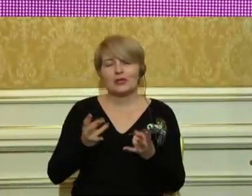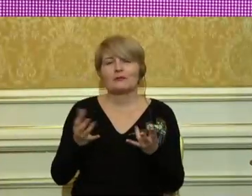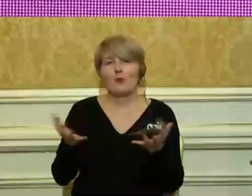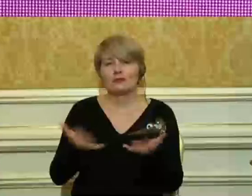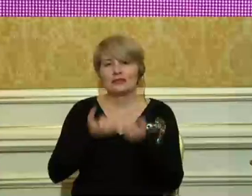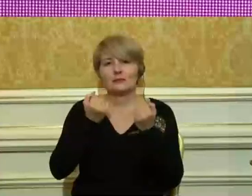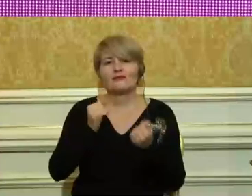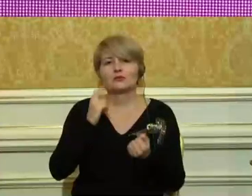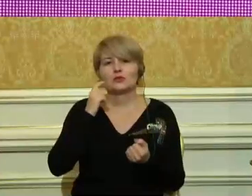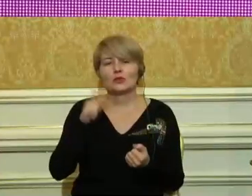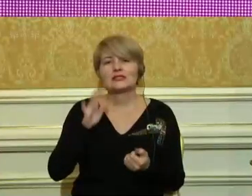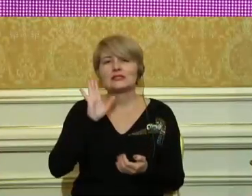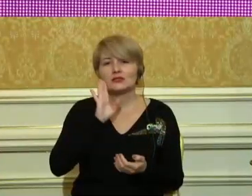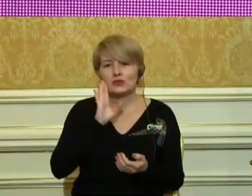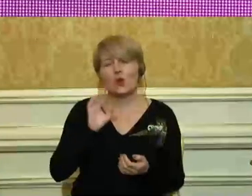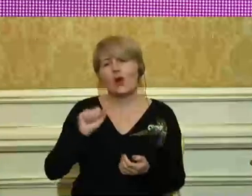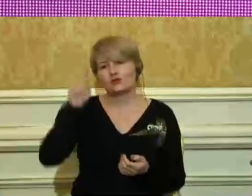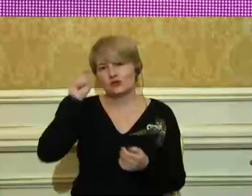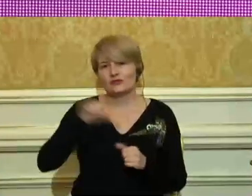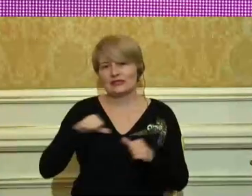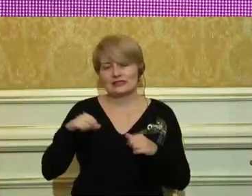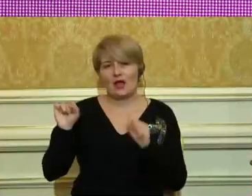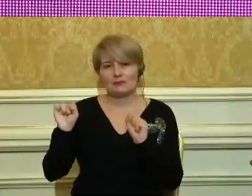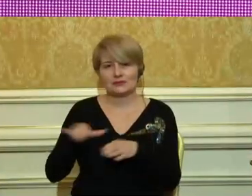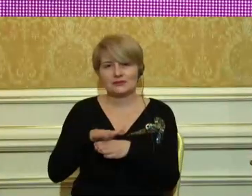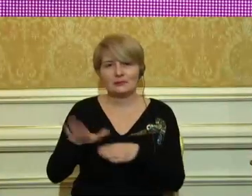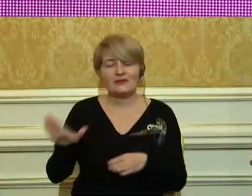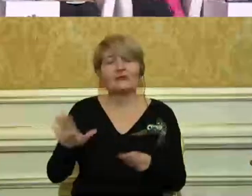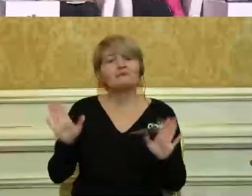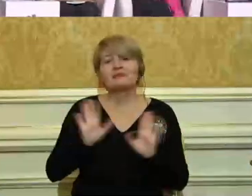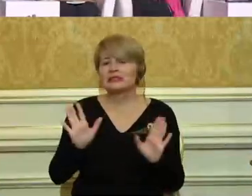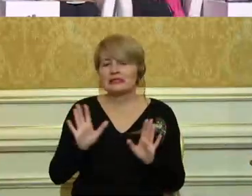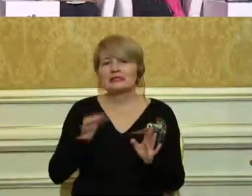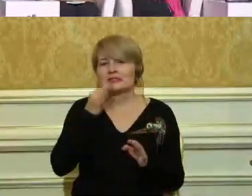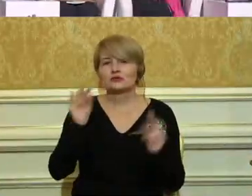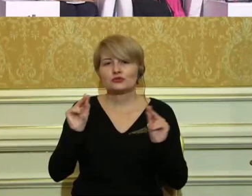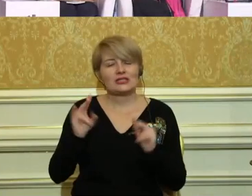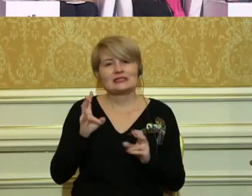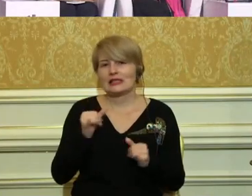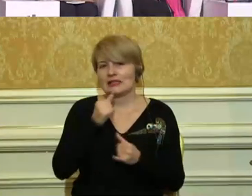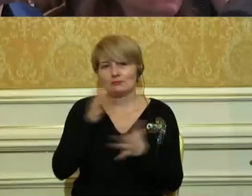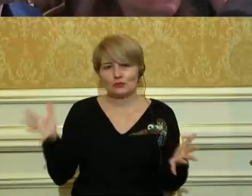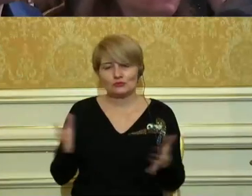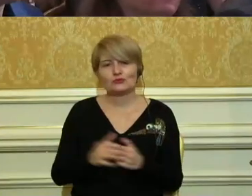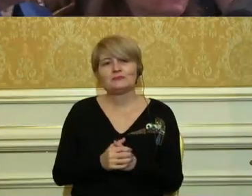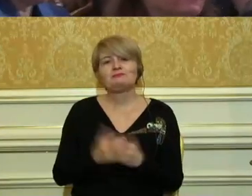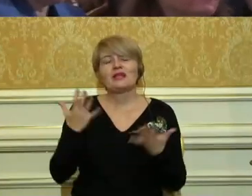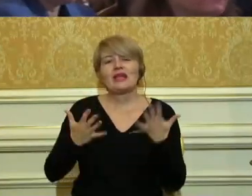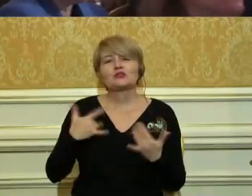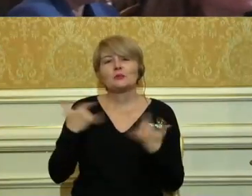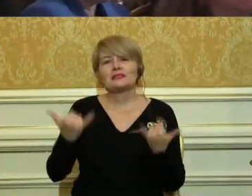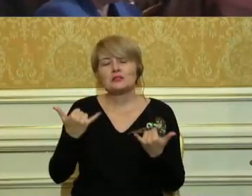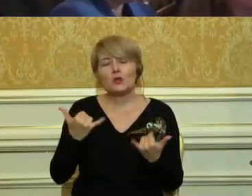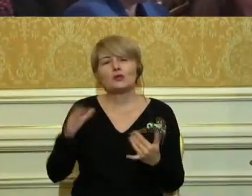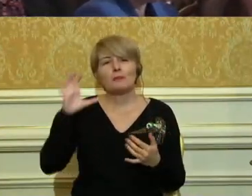Ukrainian women. And then I got this SMS from her flight from here. So I would like to say they let us not